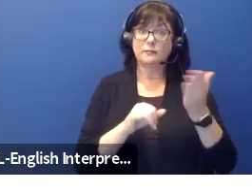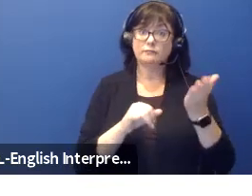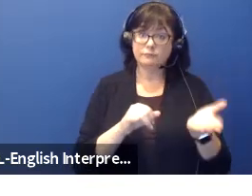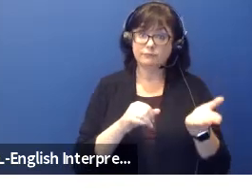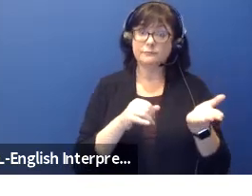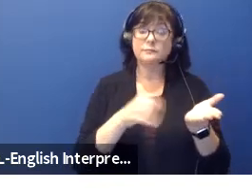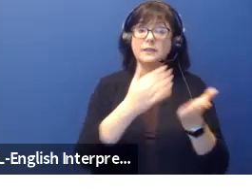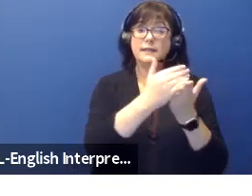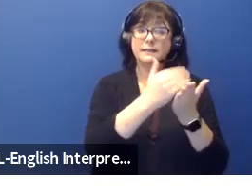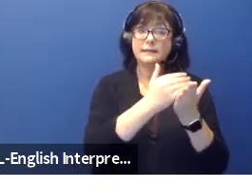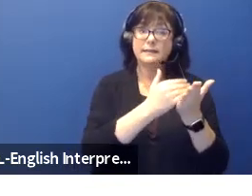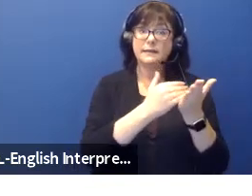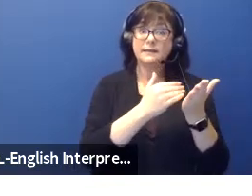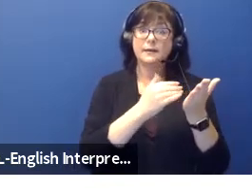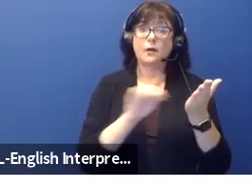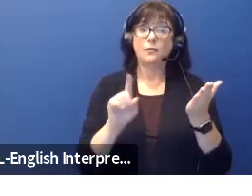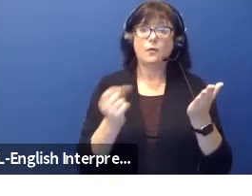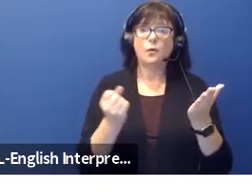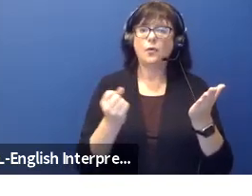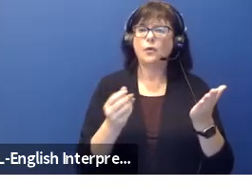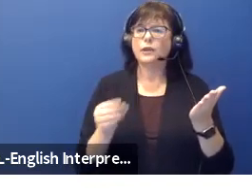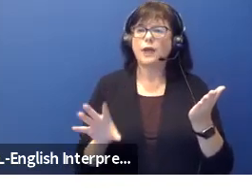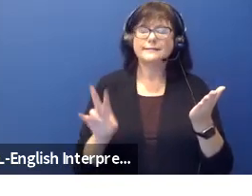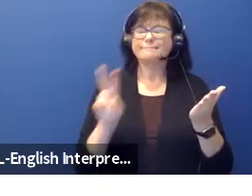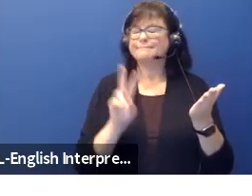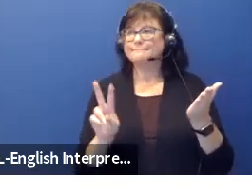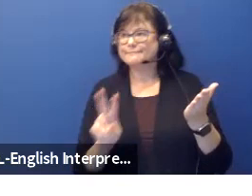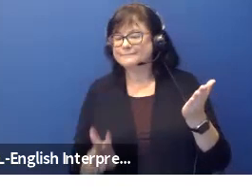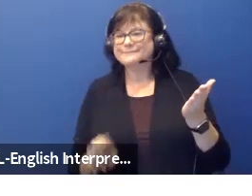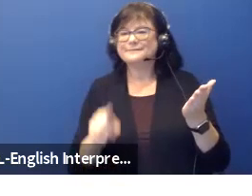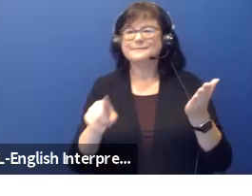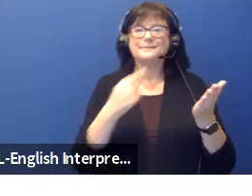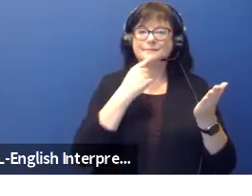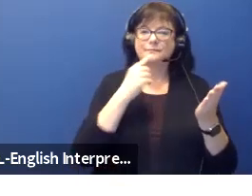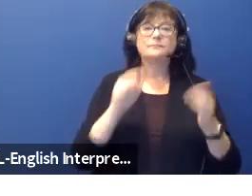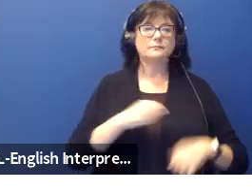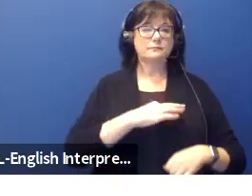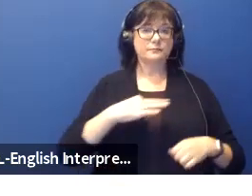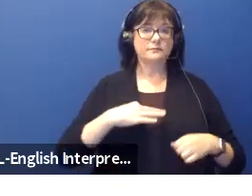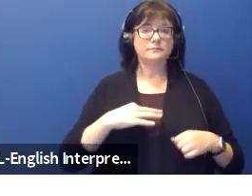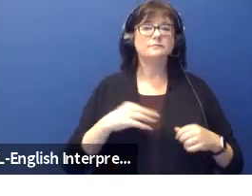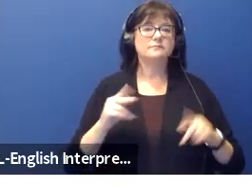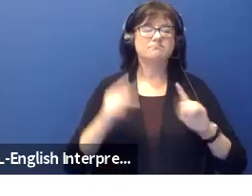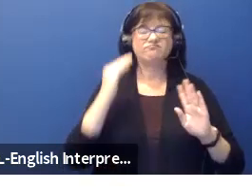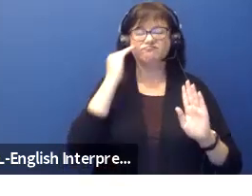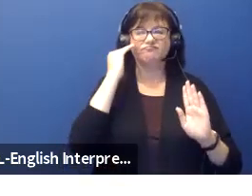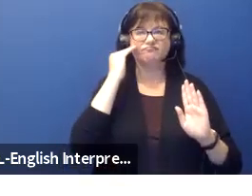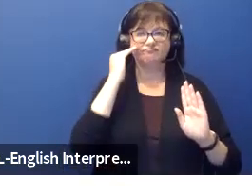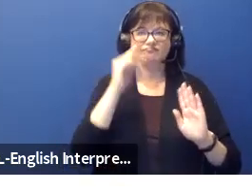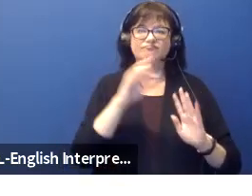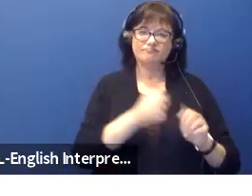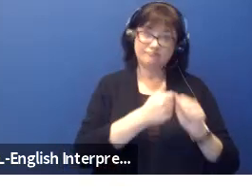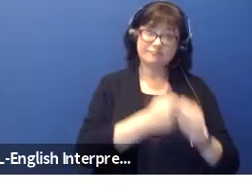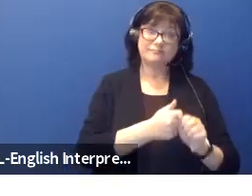making, oops, I lost my place here, just a sec, is ingrained in staff. So that's a good example also